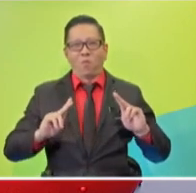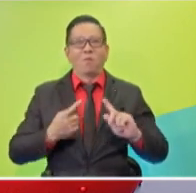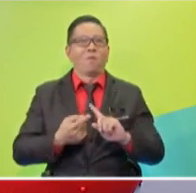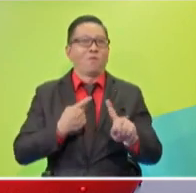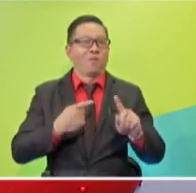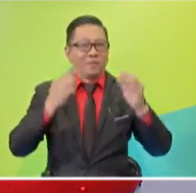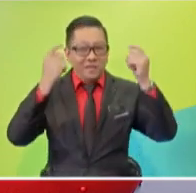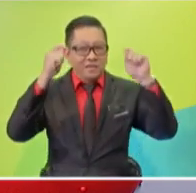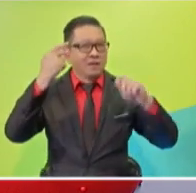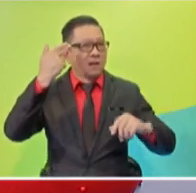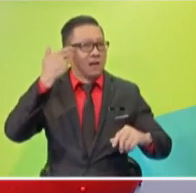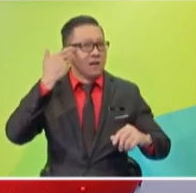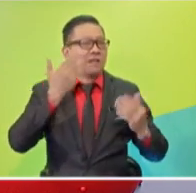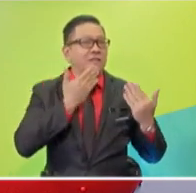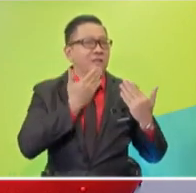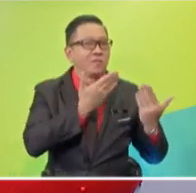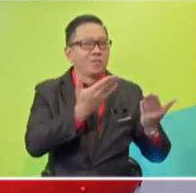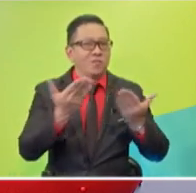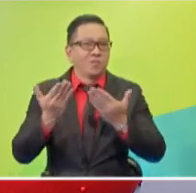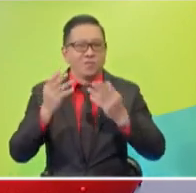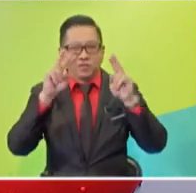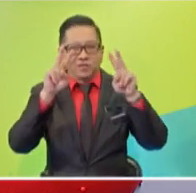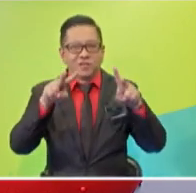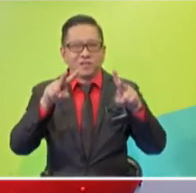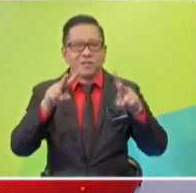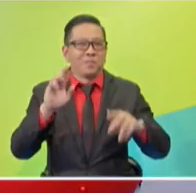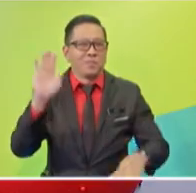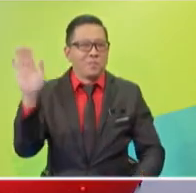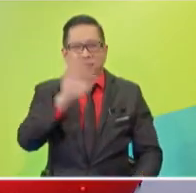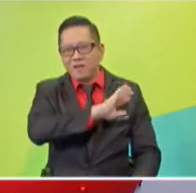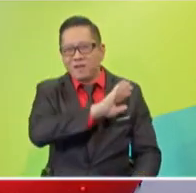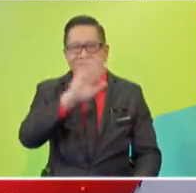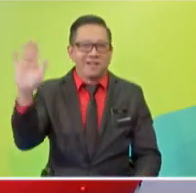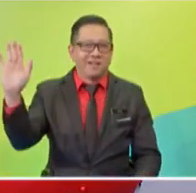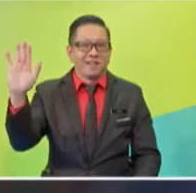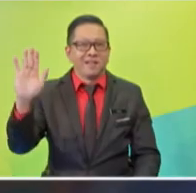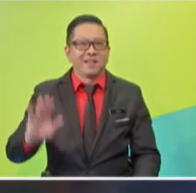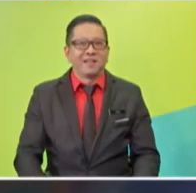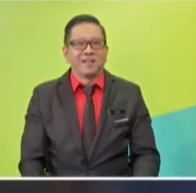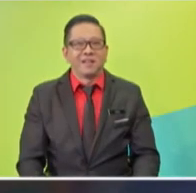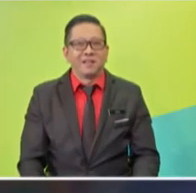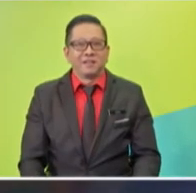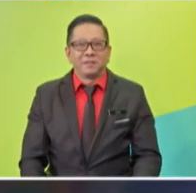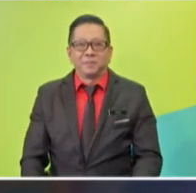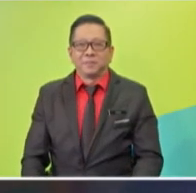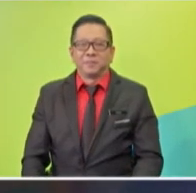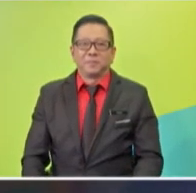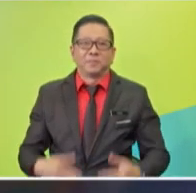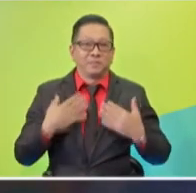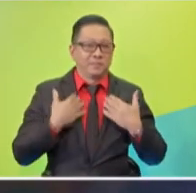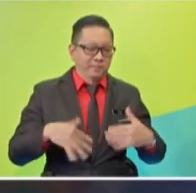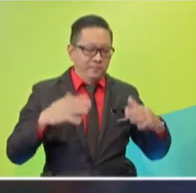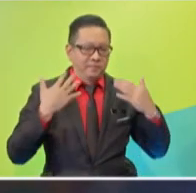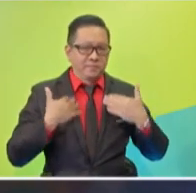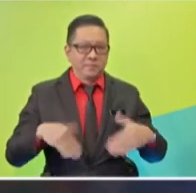So before that, thank you for watching. Assalamualaikum. Bye-bye. Bye-bye. So as I'm dressing up as a chef, is a